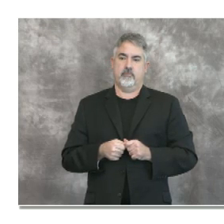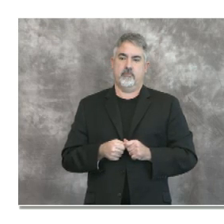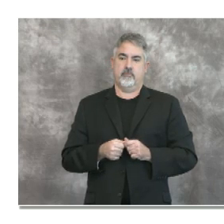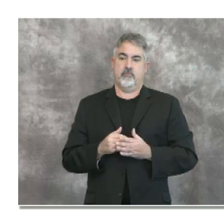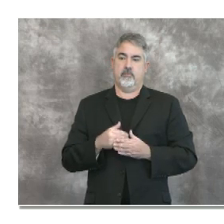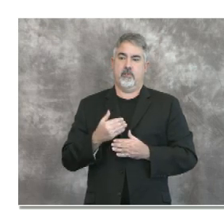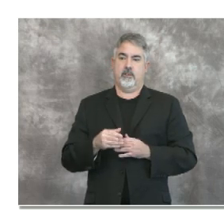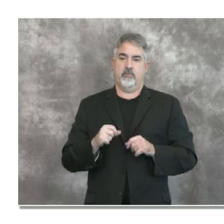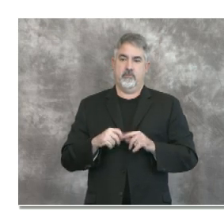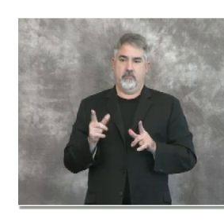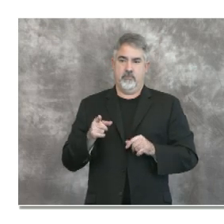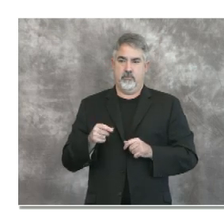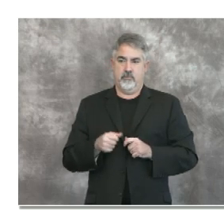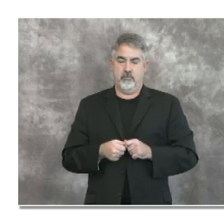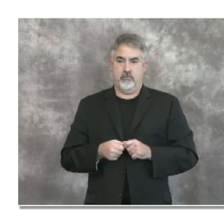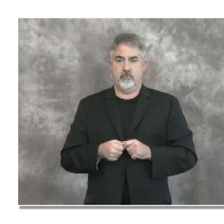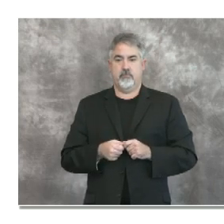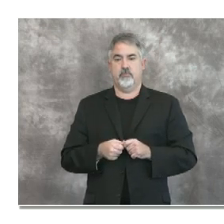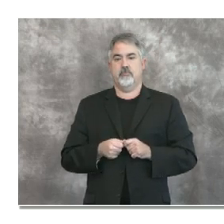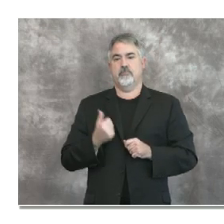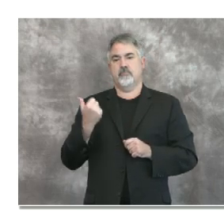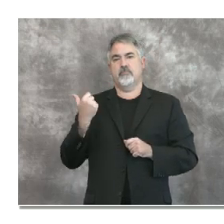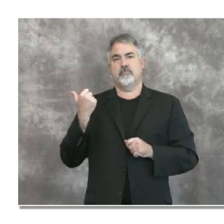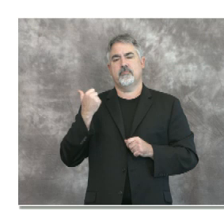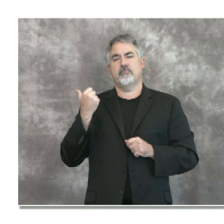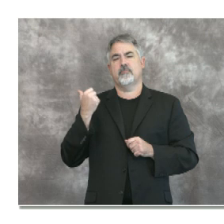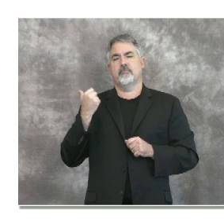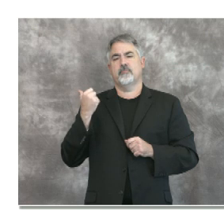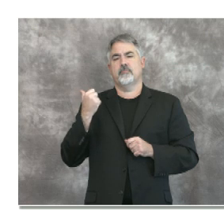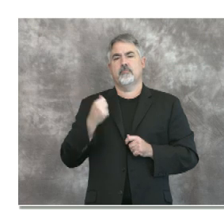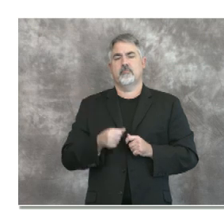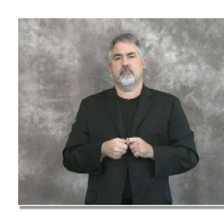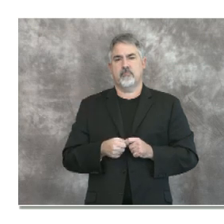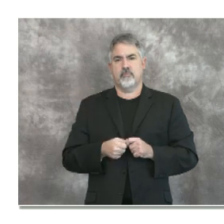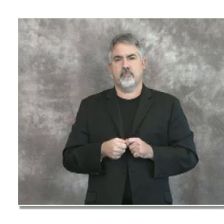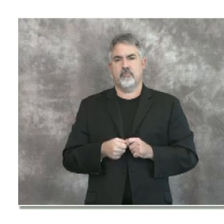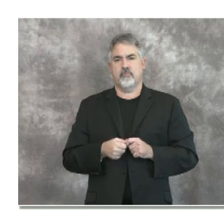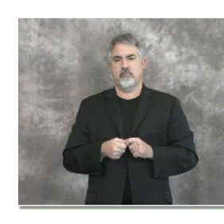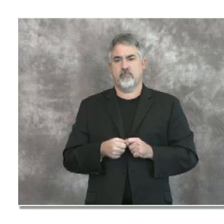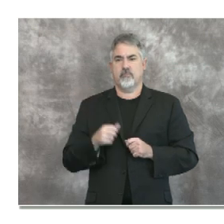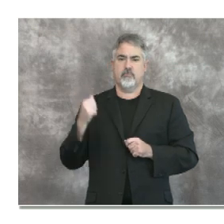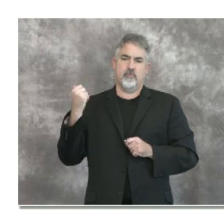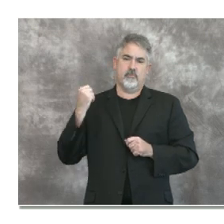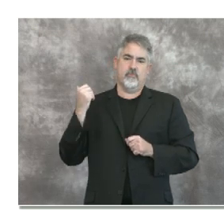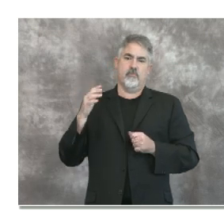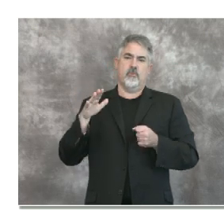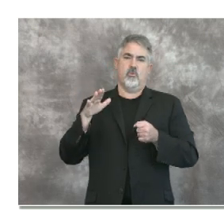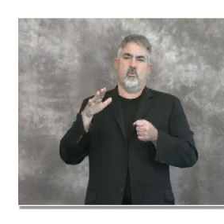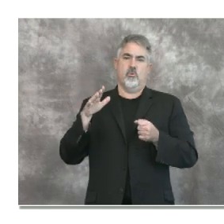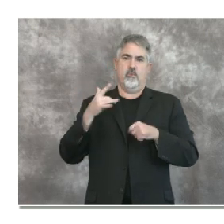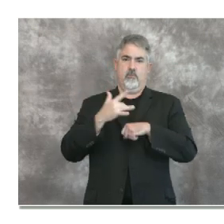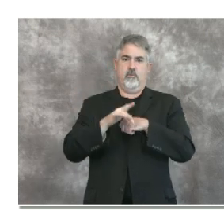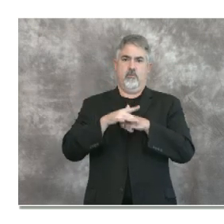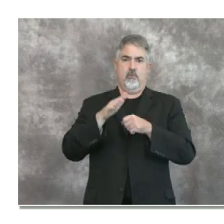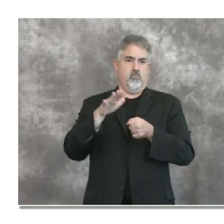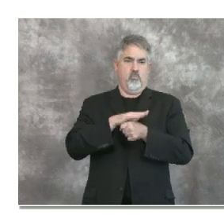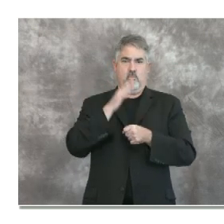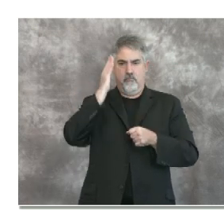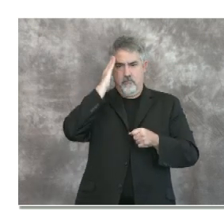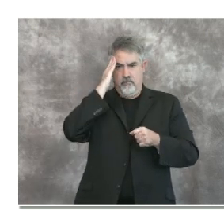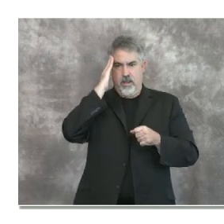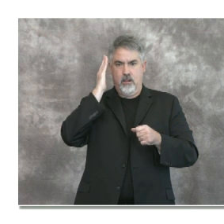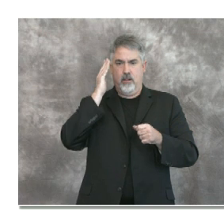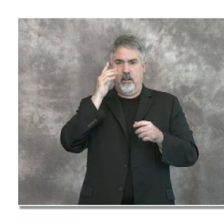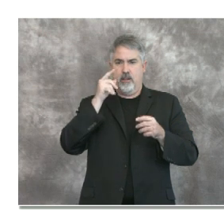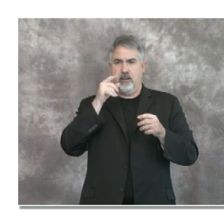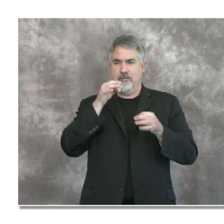those totals overlaid along with the total beds in use. And this is important to keep in mind because when we